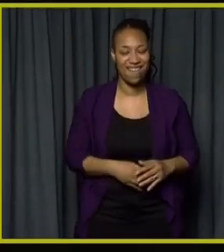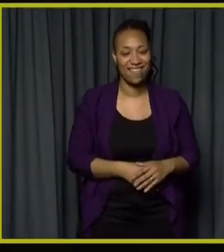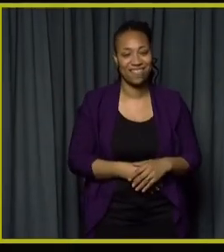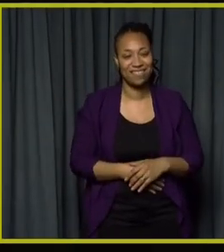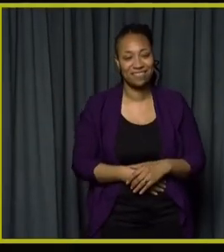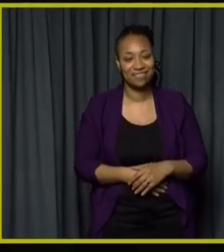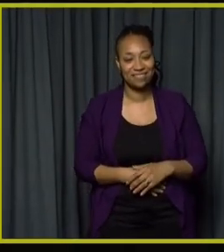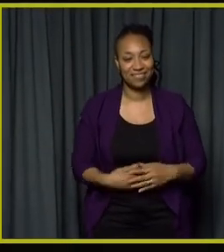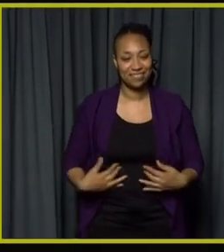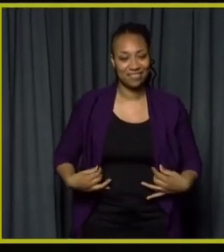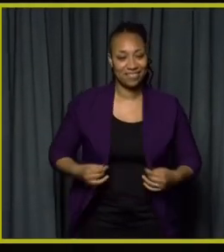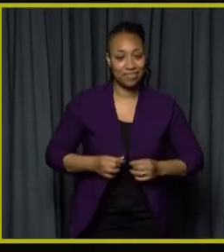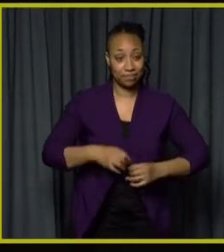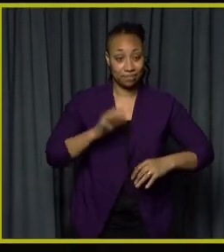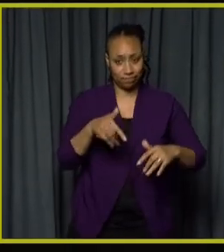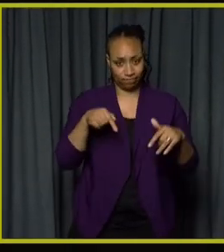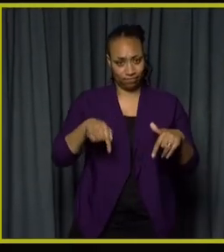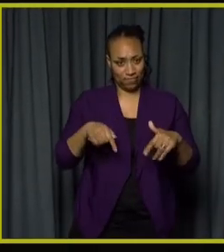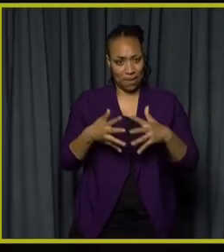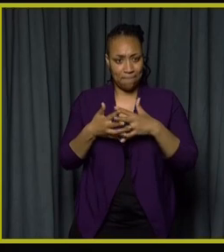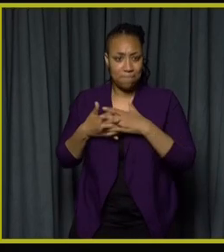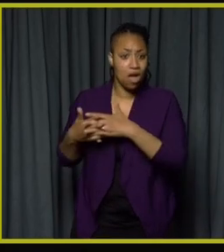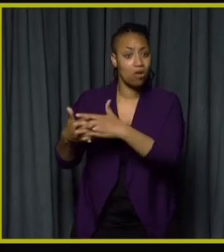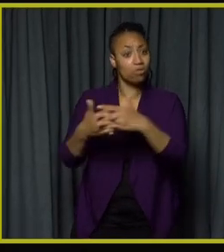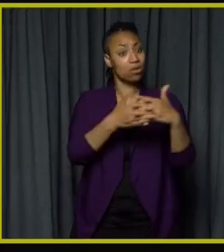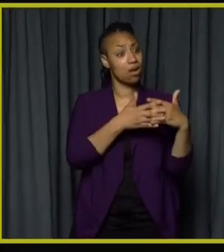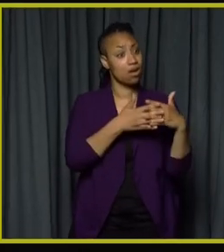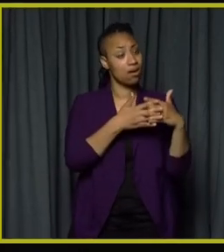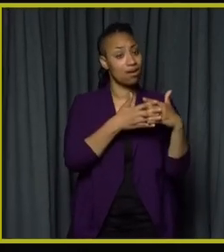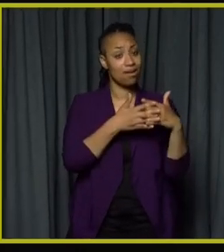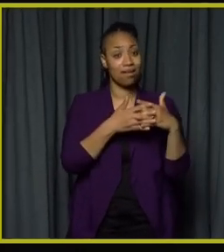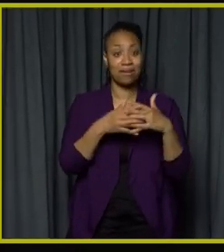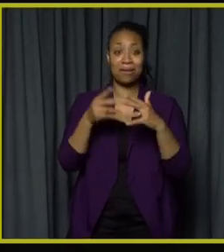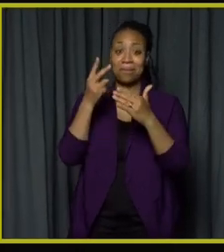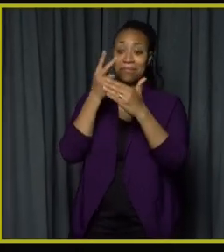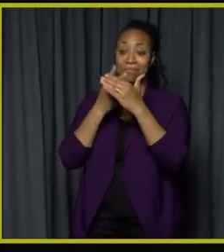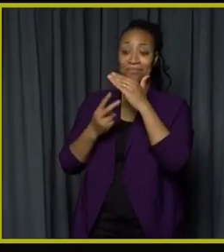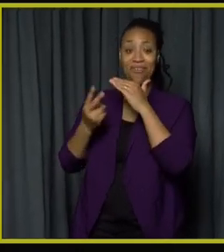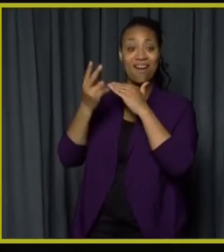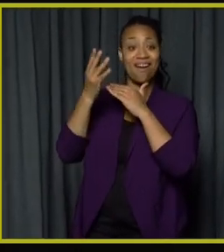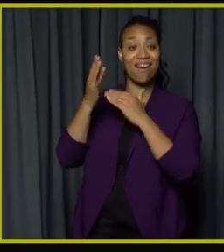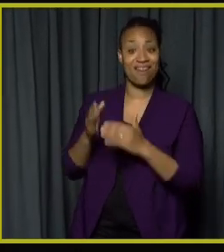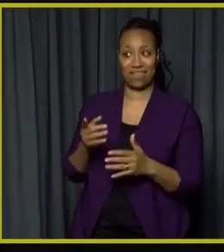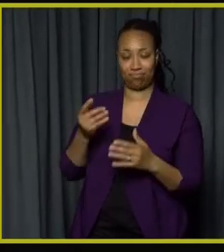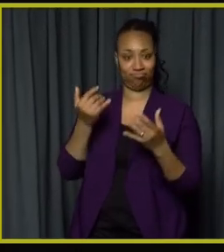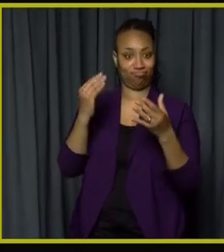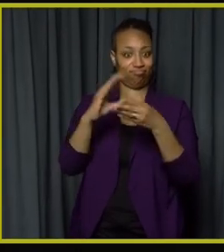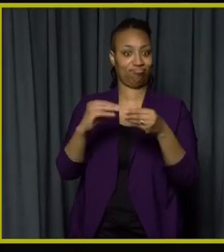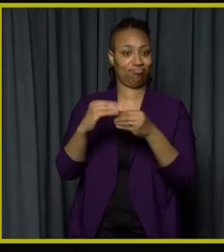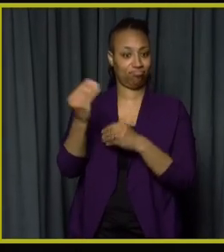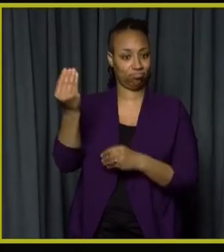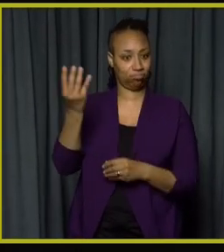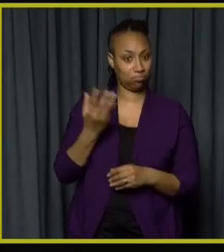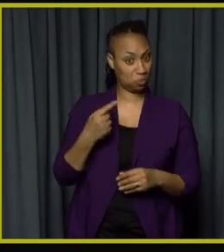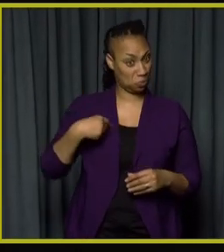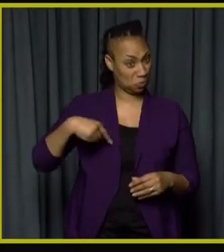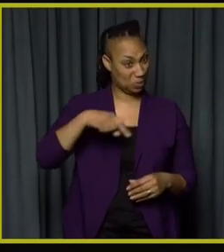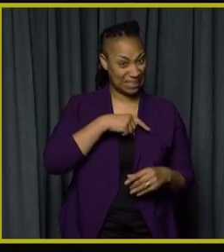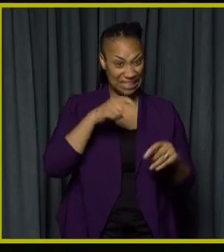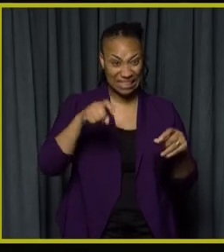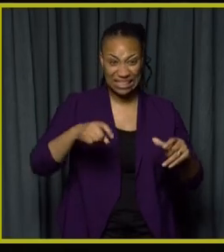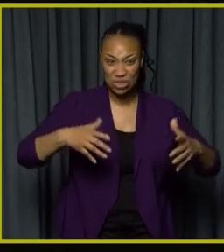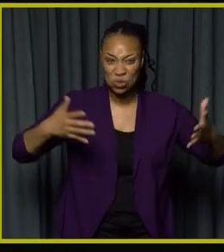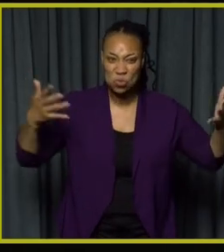America, the prophets of our time are speaking. We need nothing short of a revolution